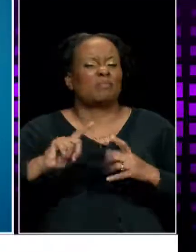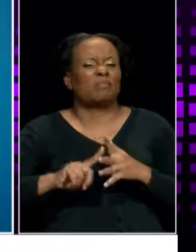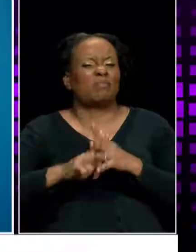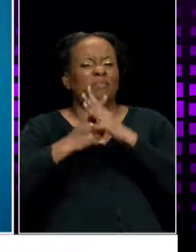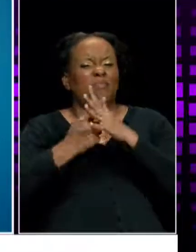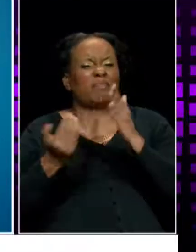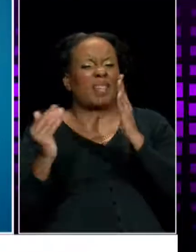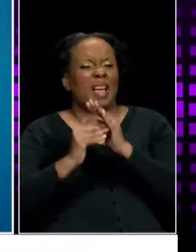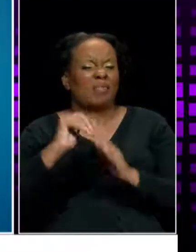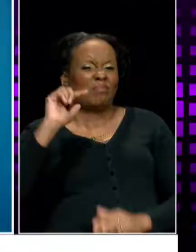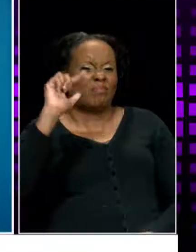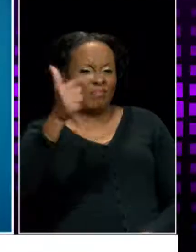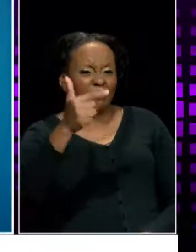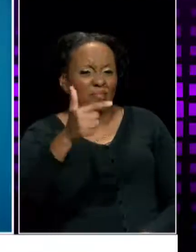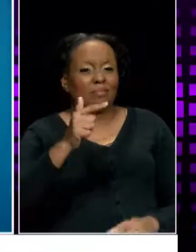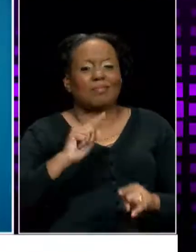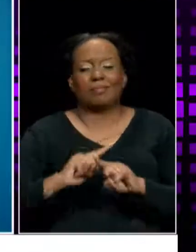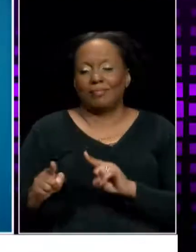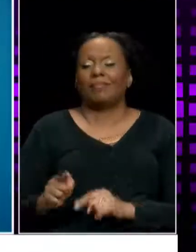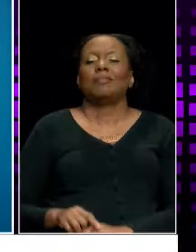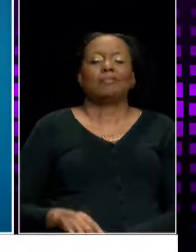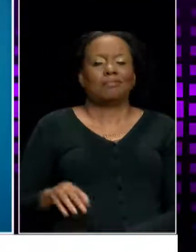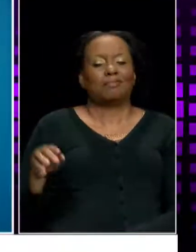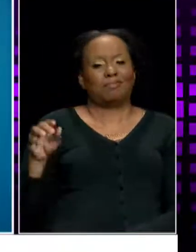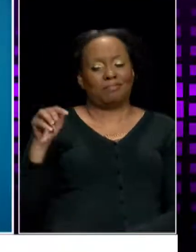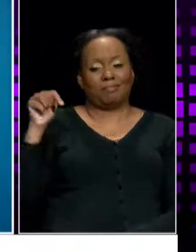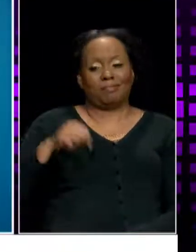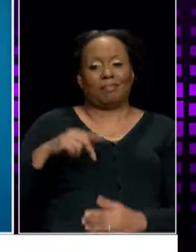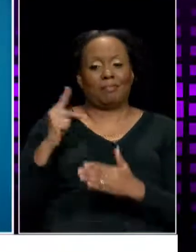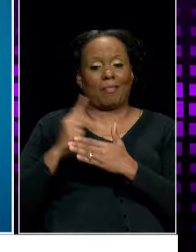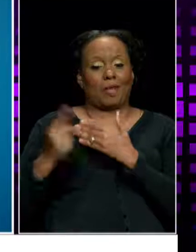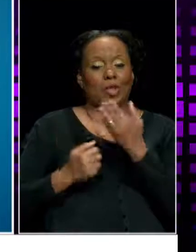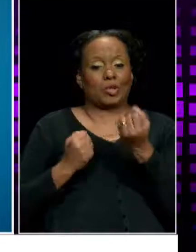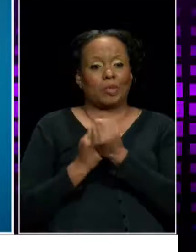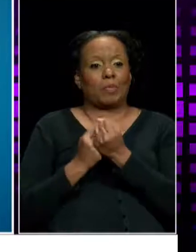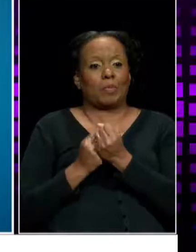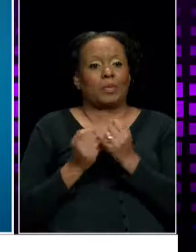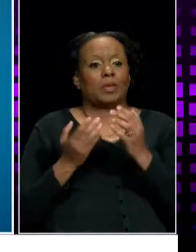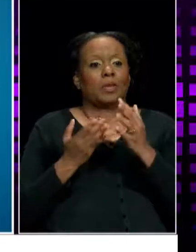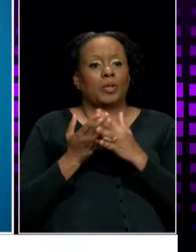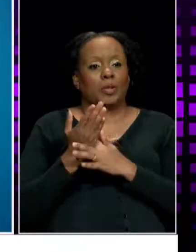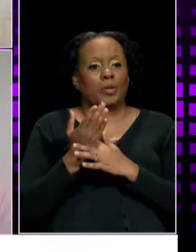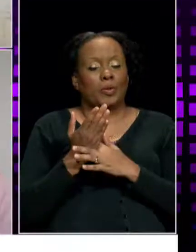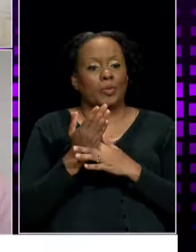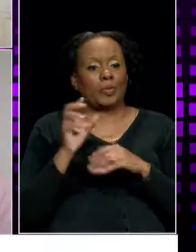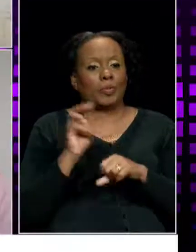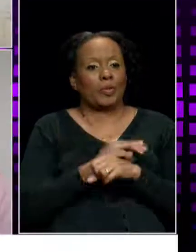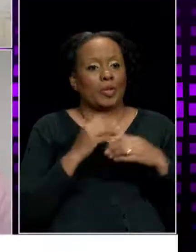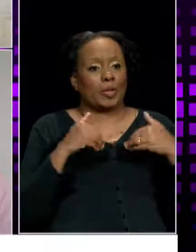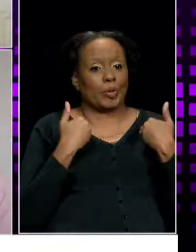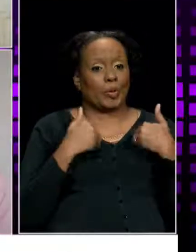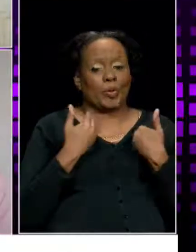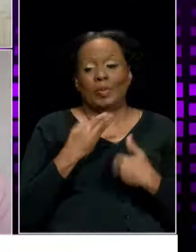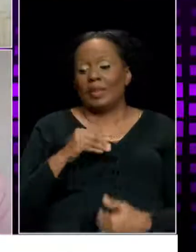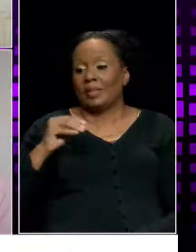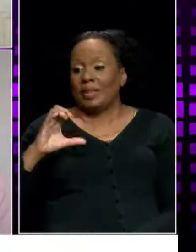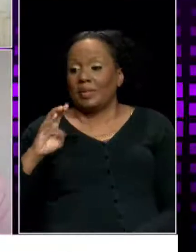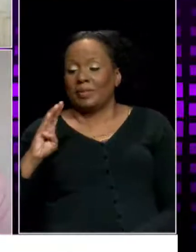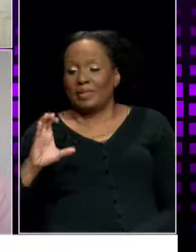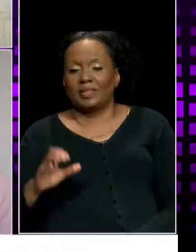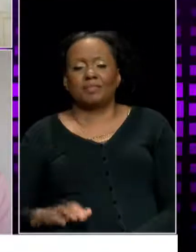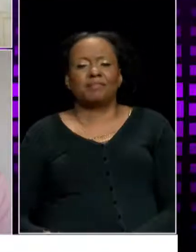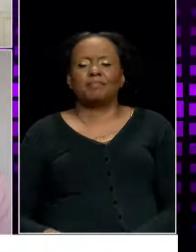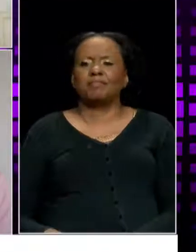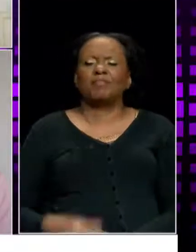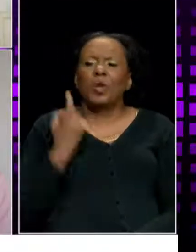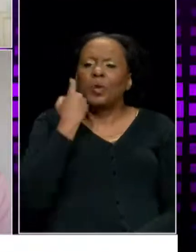Accord is brought in collaboration with the Division of Youth Affairs and CBC Barbados. Guys, we had an interesting video comment there just now.